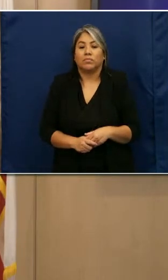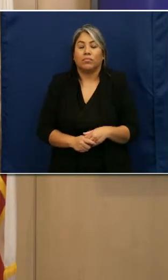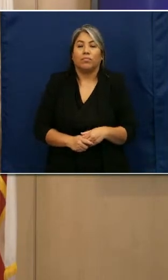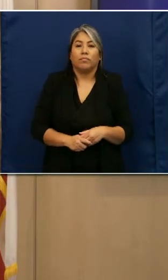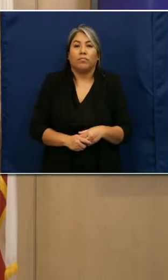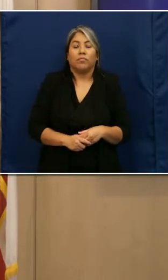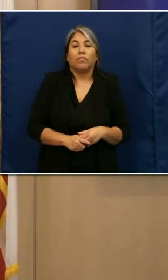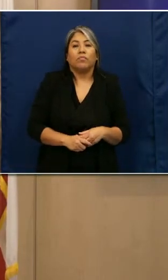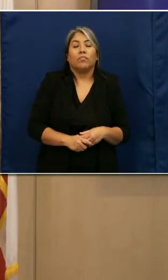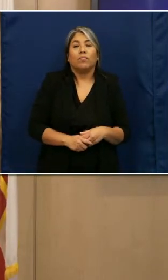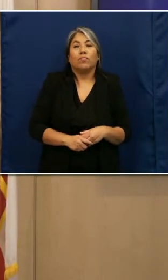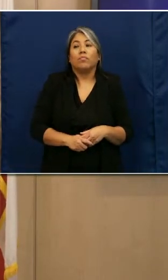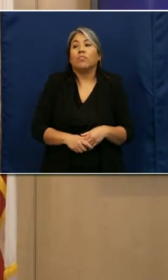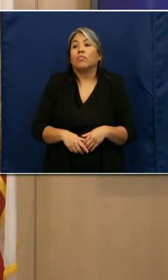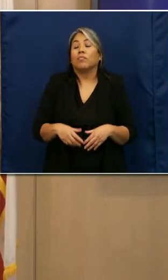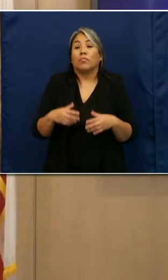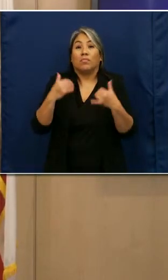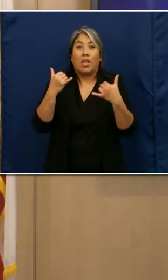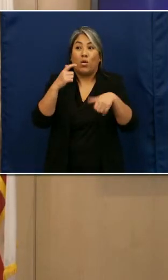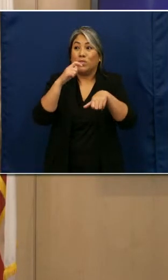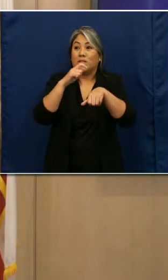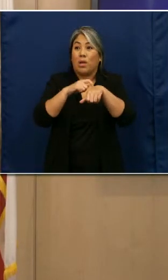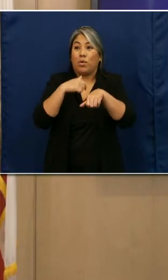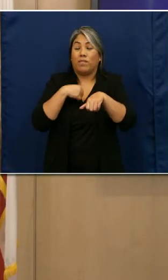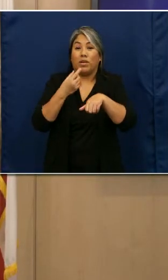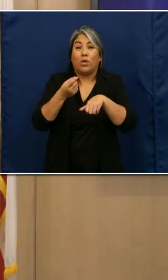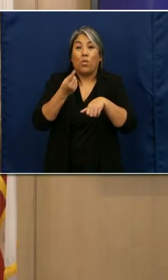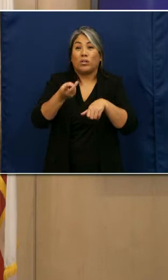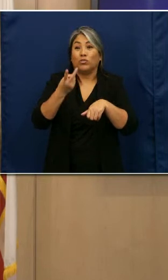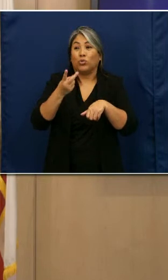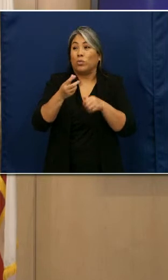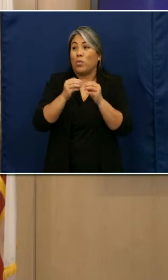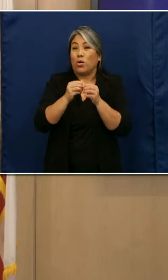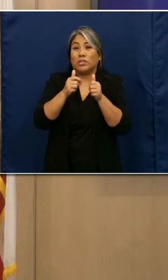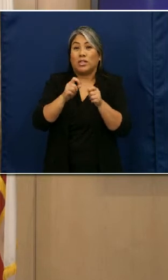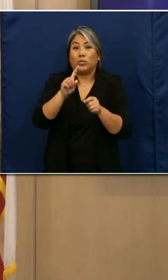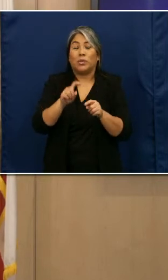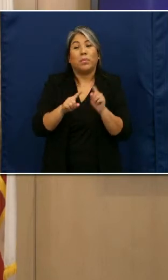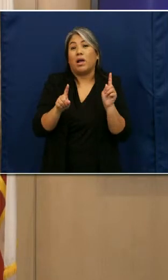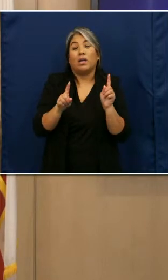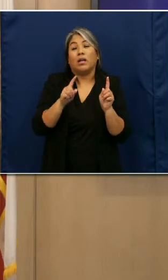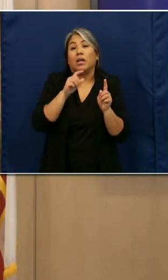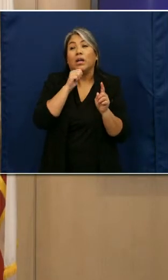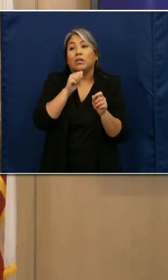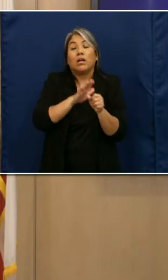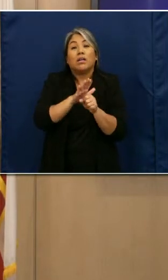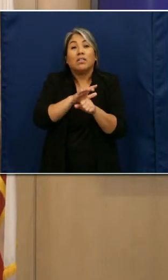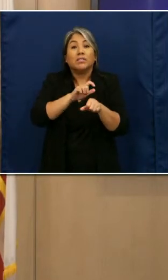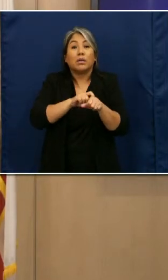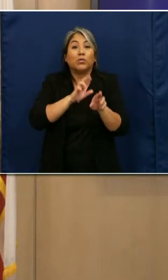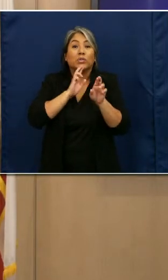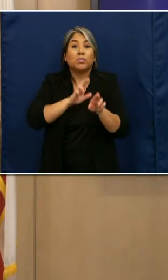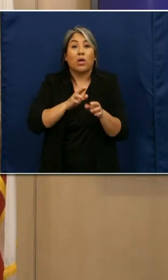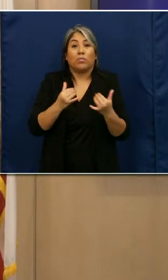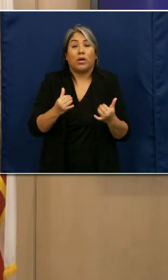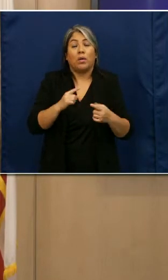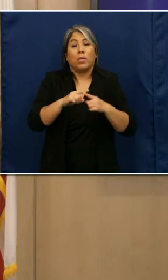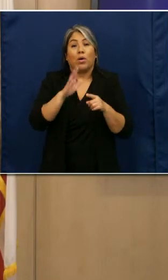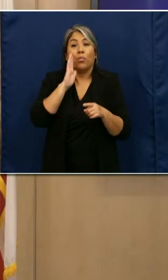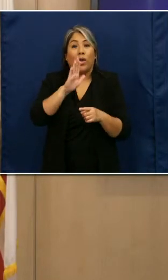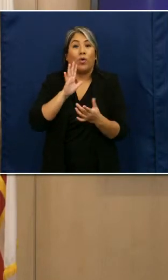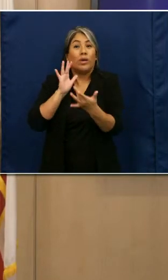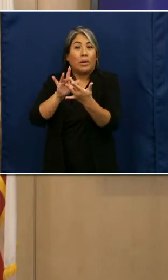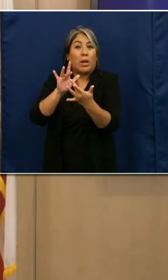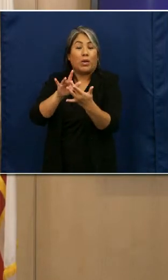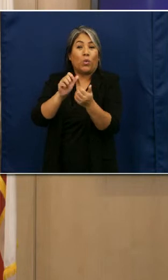Well, due to the time, I think we had one or two other text questions. We won't have time to respond to those right now, but we will get back to